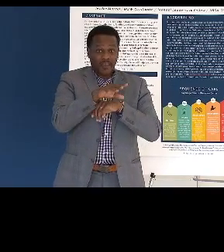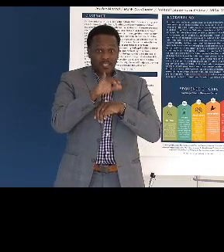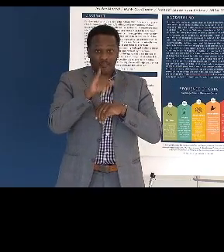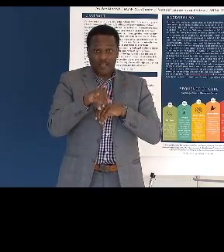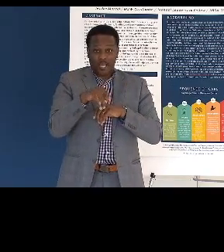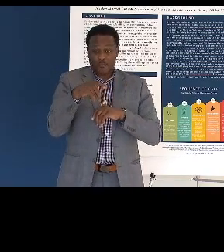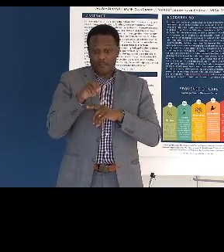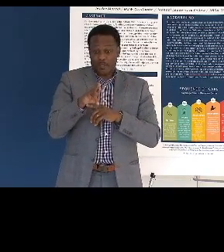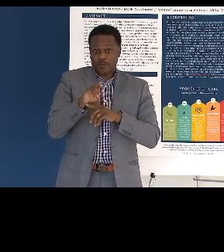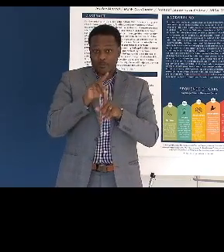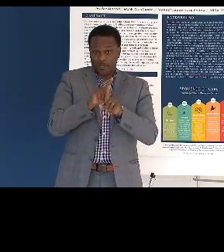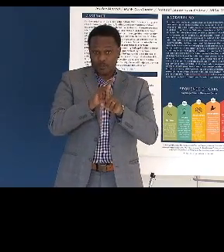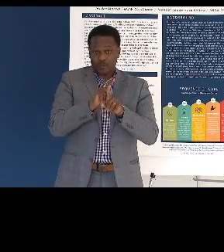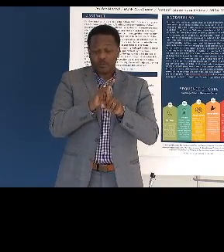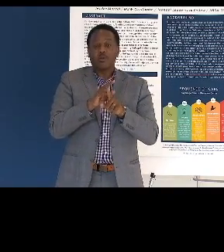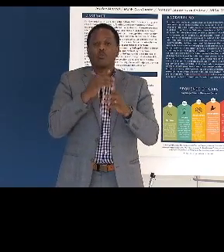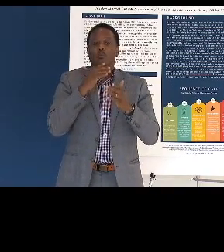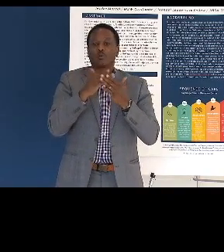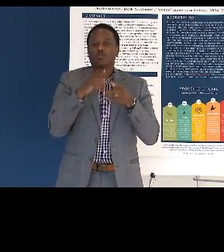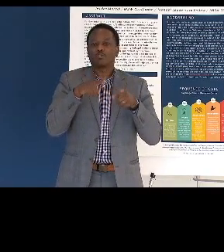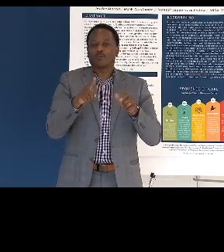after the first year of college.